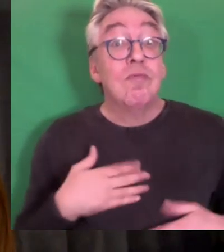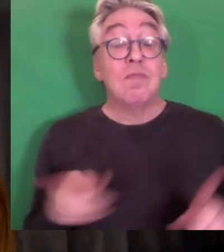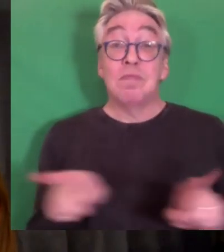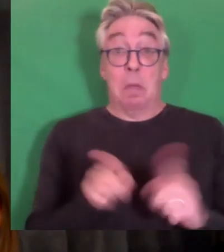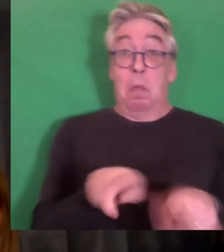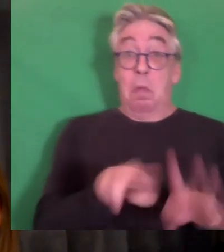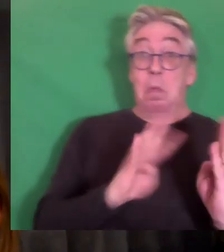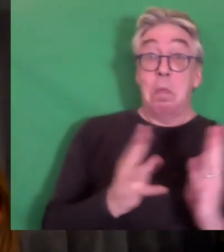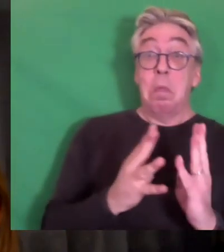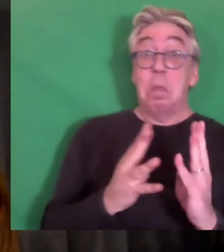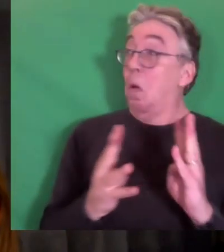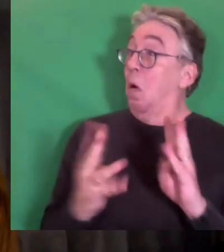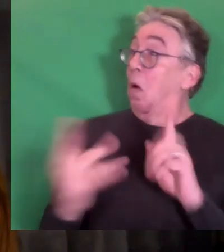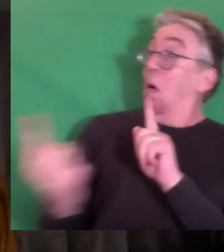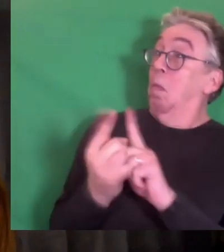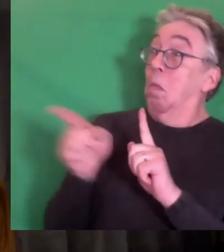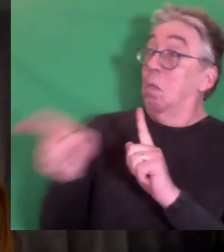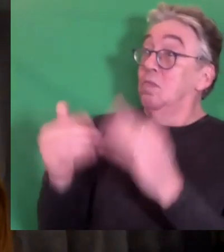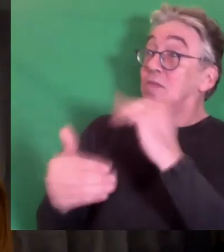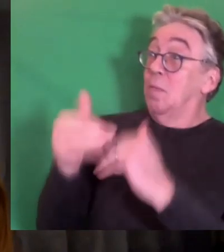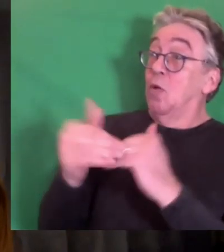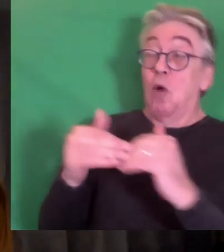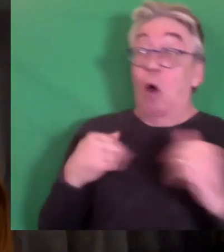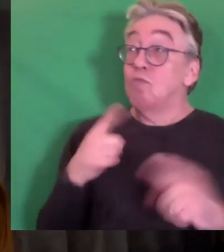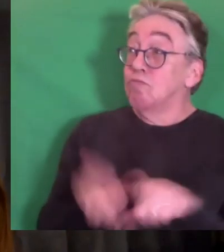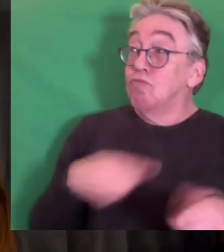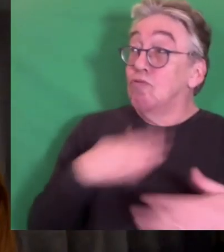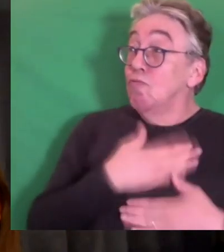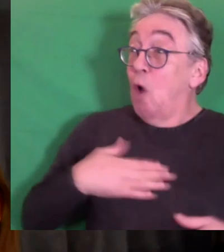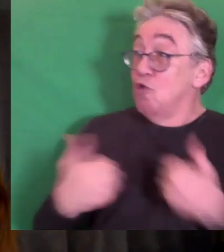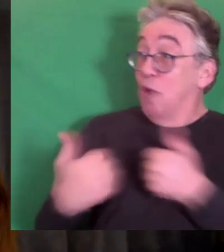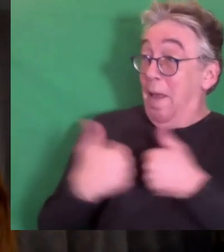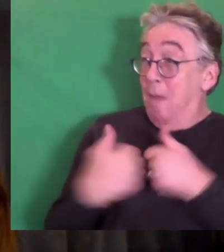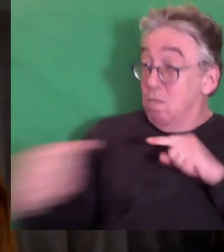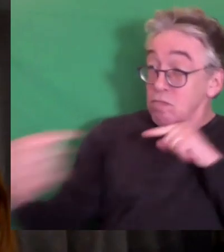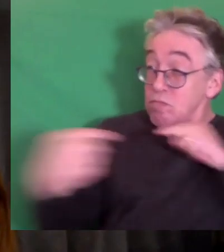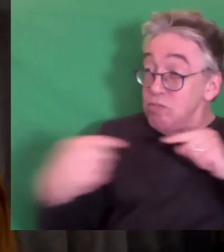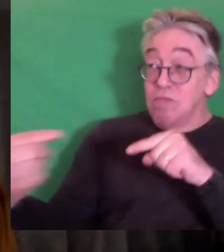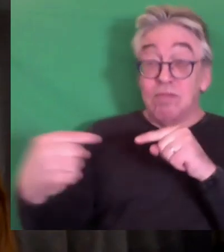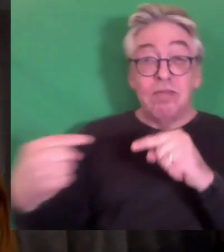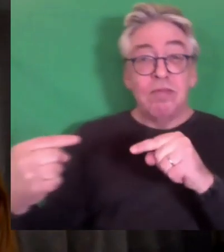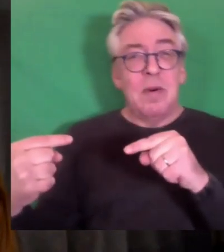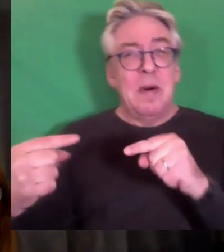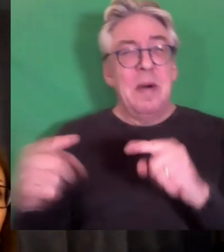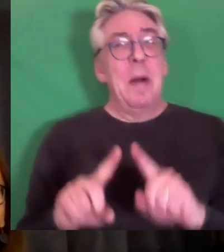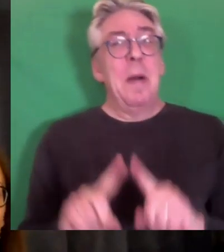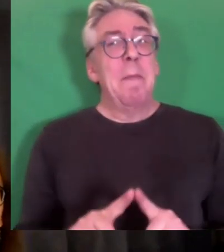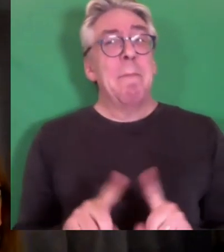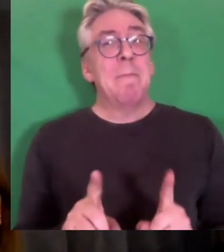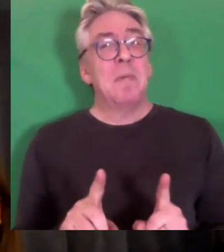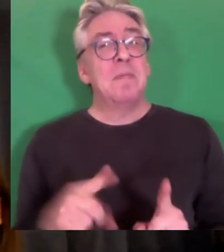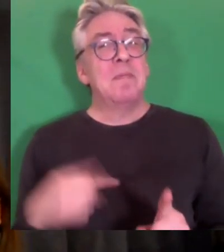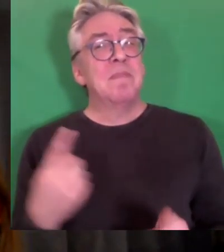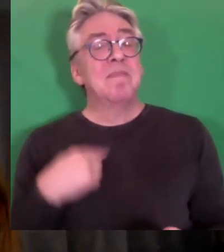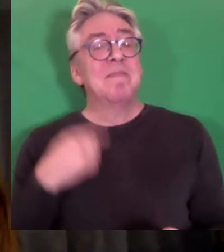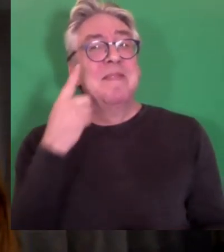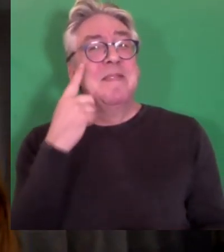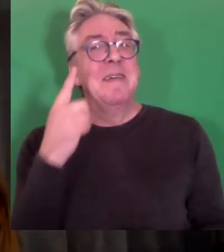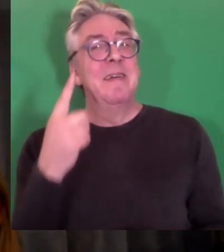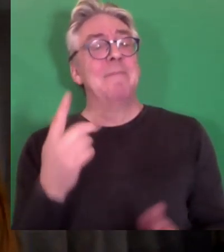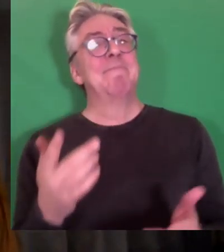this is one thing that's not looked at the way it should be. It's not a very common topic